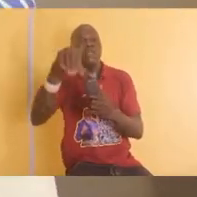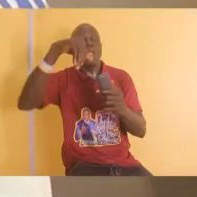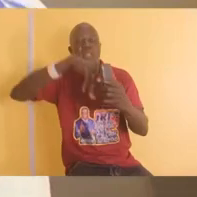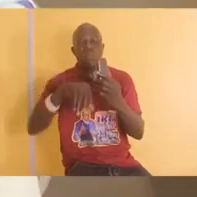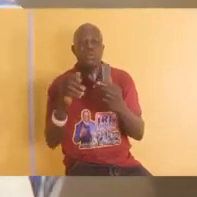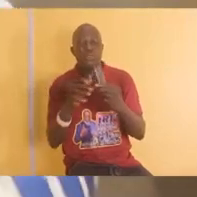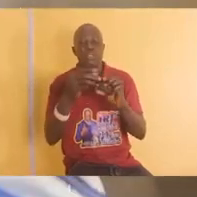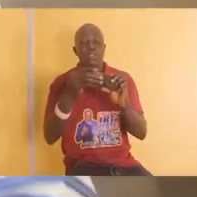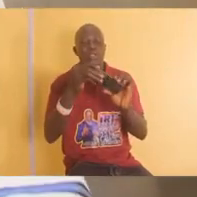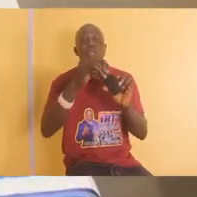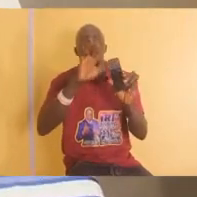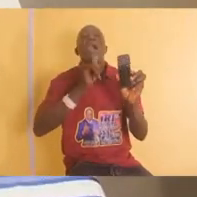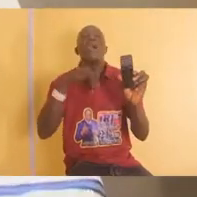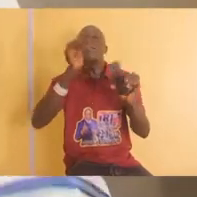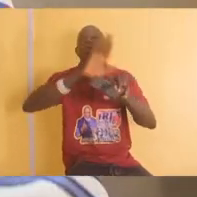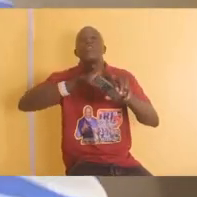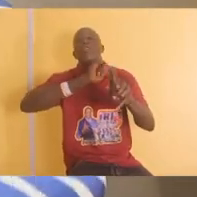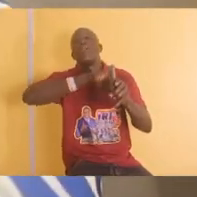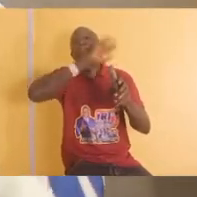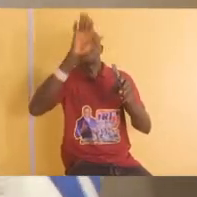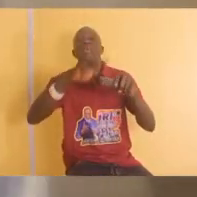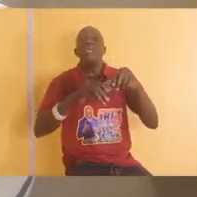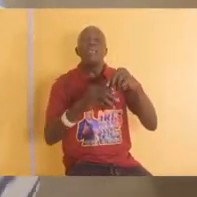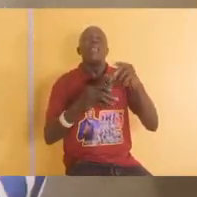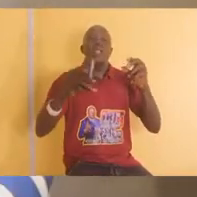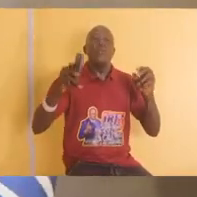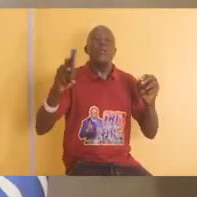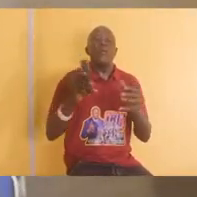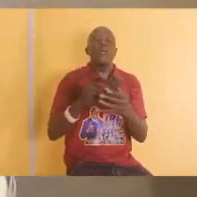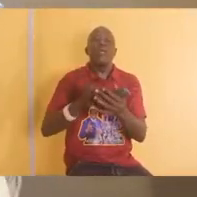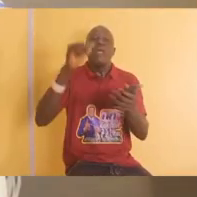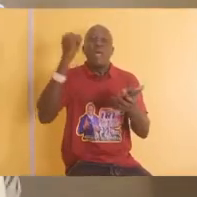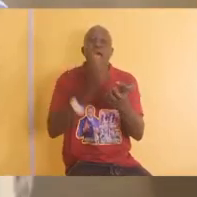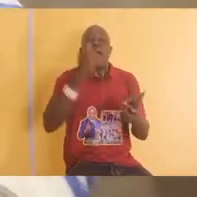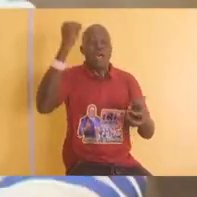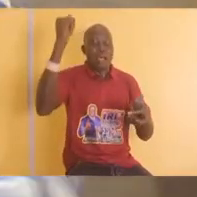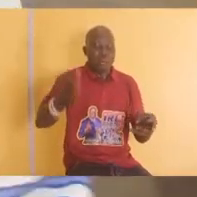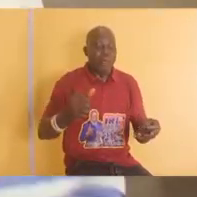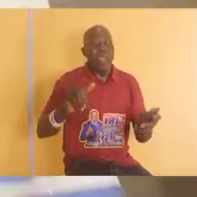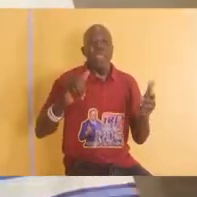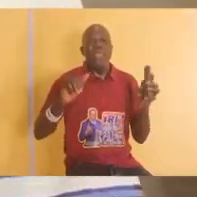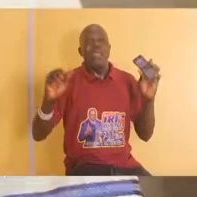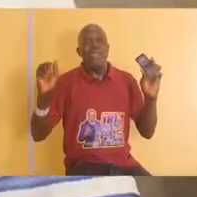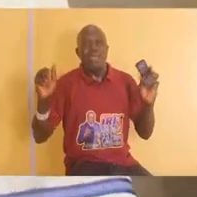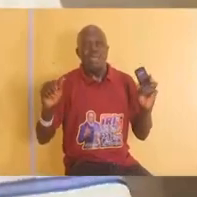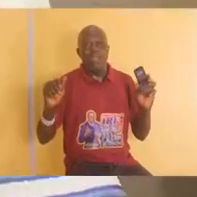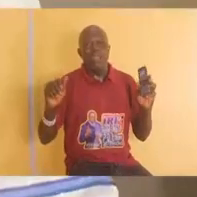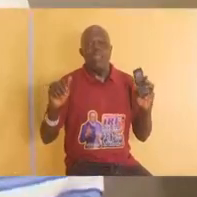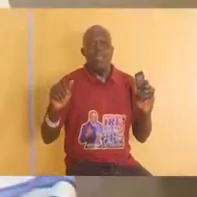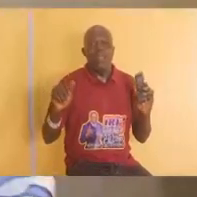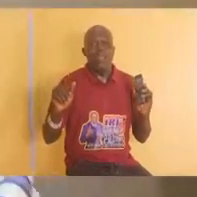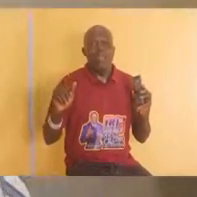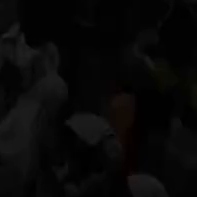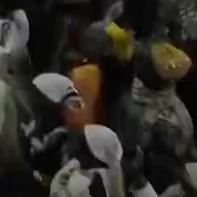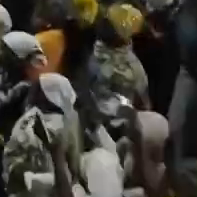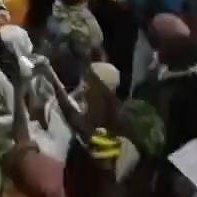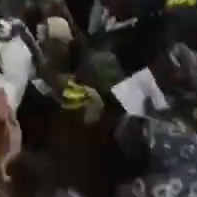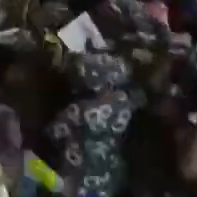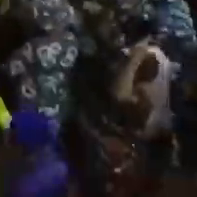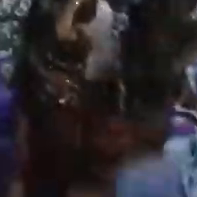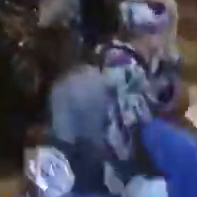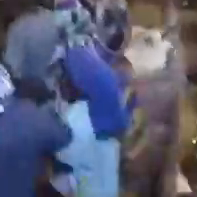You've not used any glory. In the name of Jesus. I utter in the name of Jesus. You will use your glory.